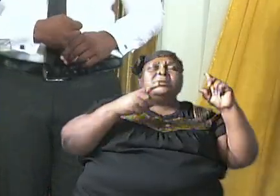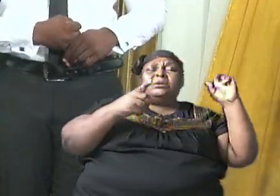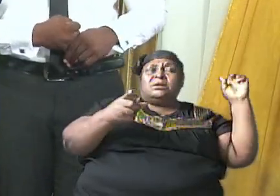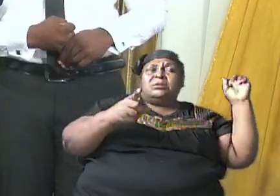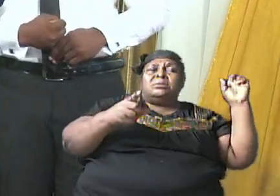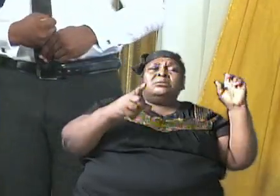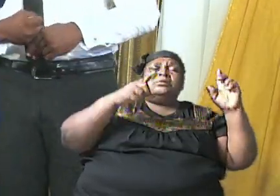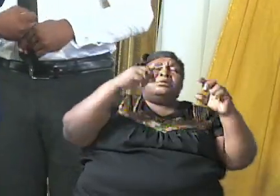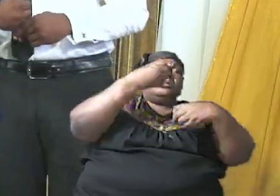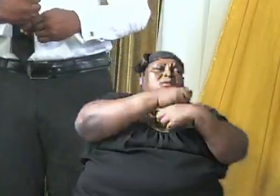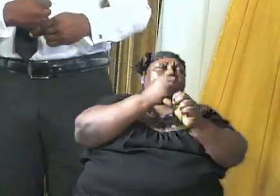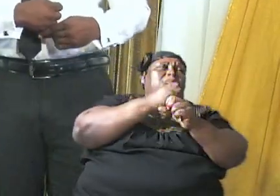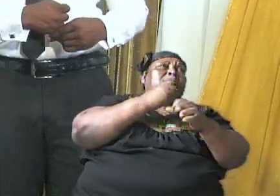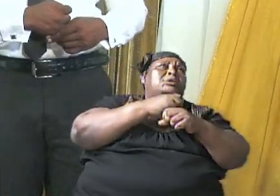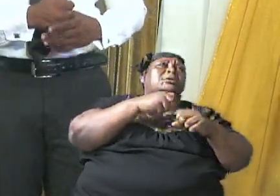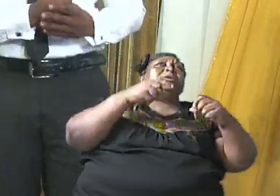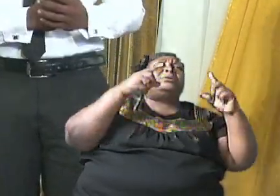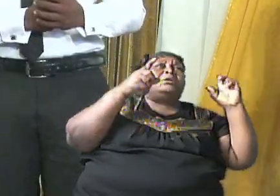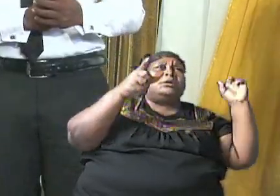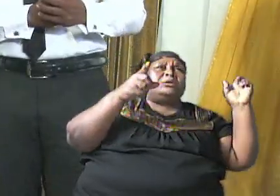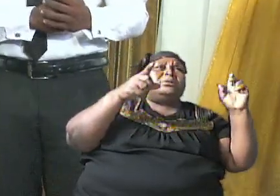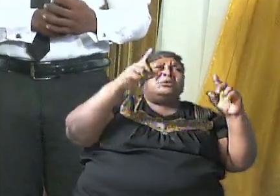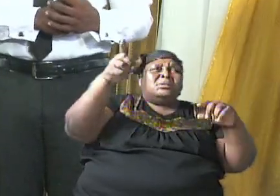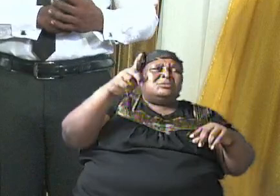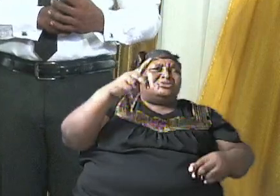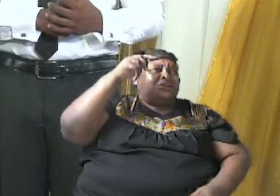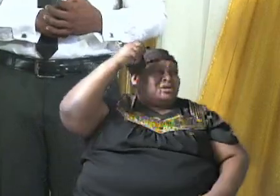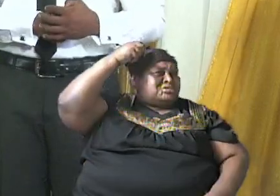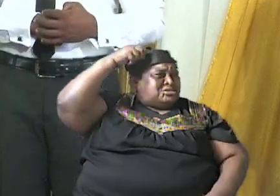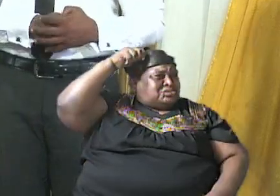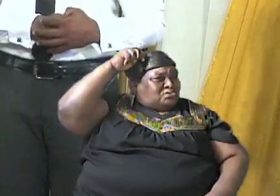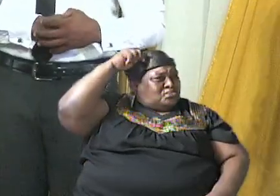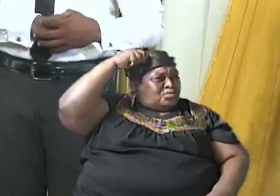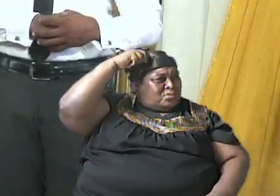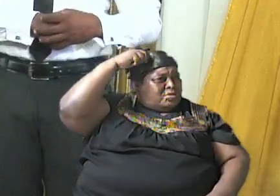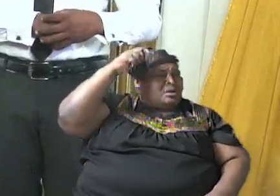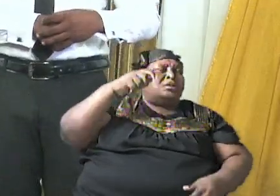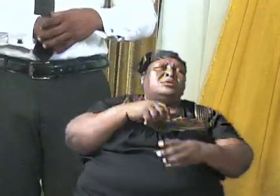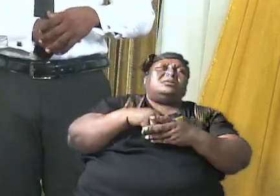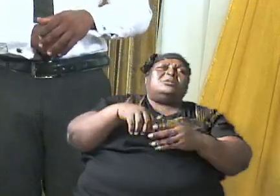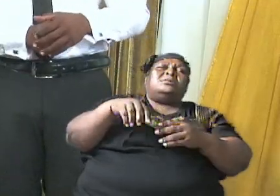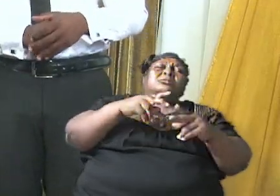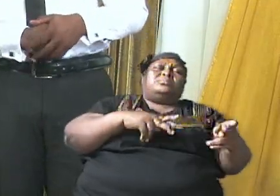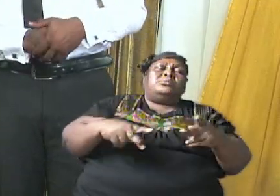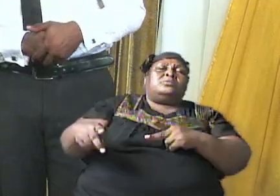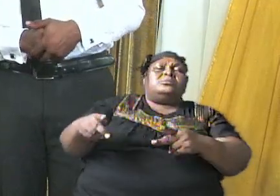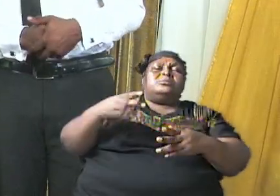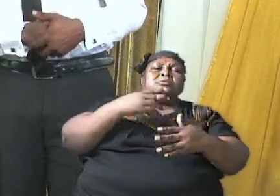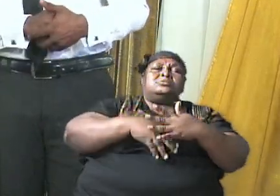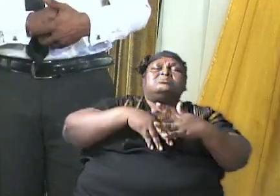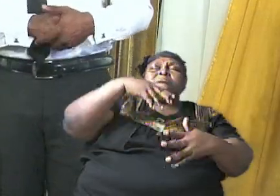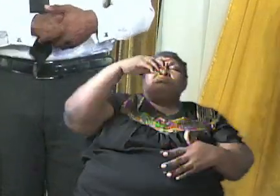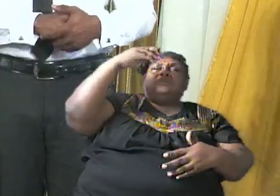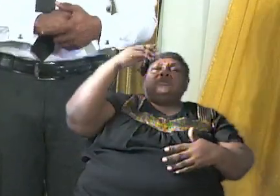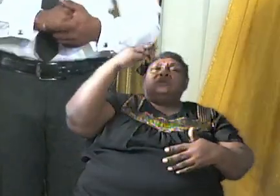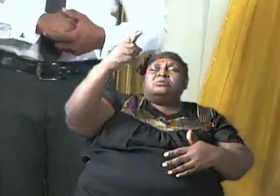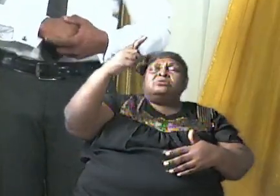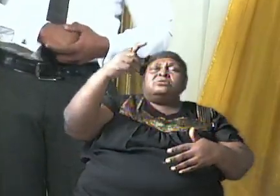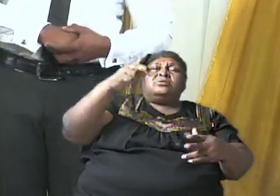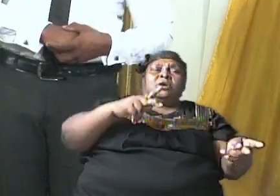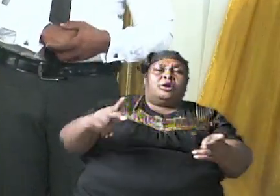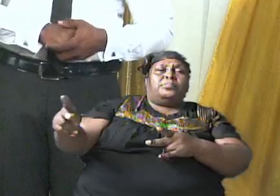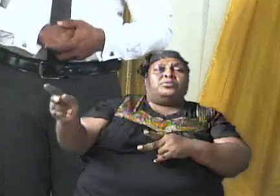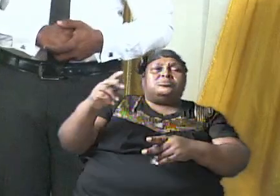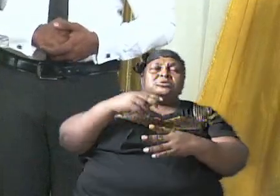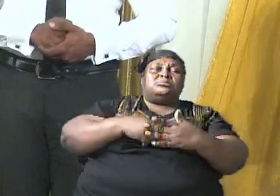You fashioned him. You see this tumor, Lord Jesus, God Almighty. We put him before you, Lord God. We place